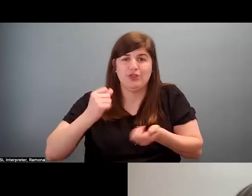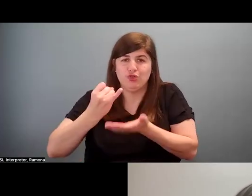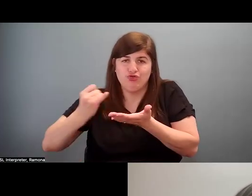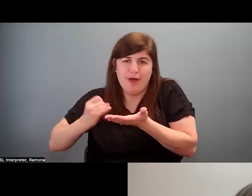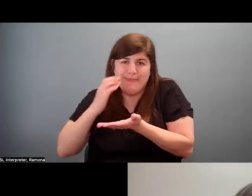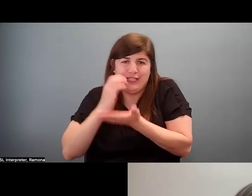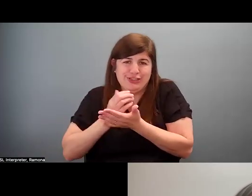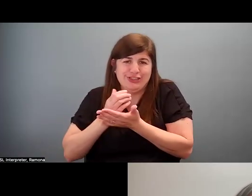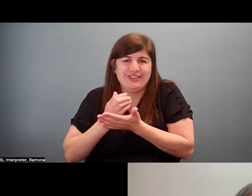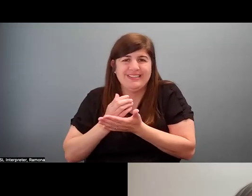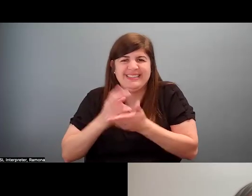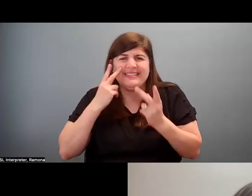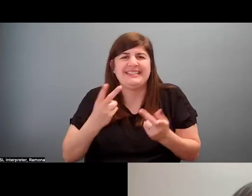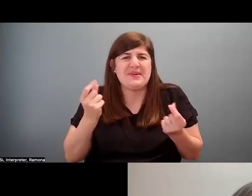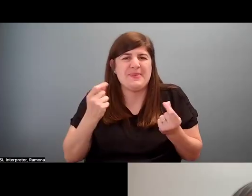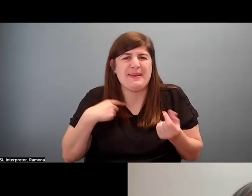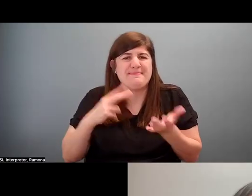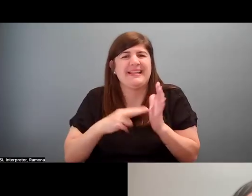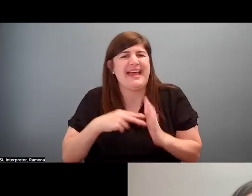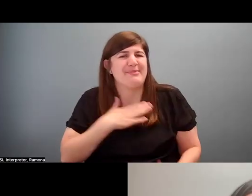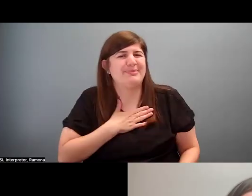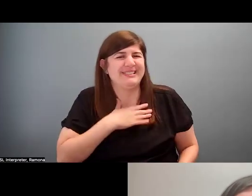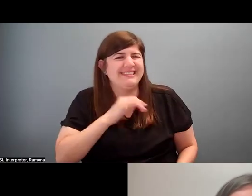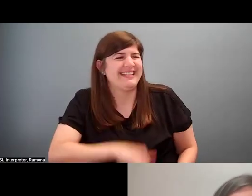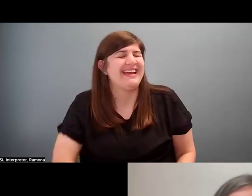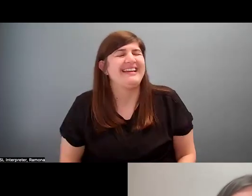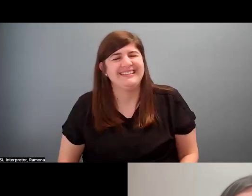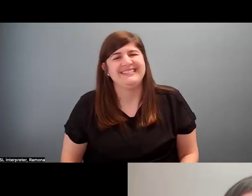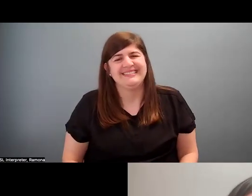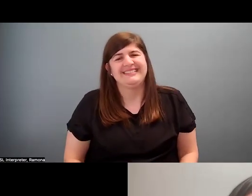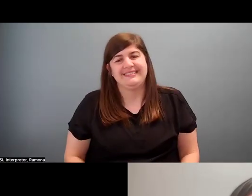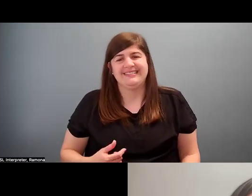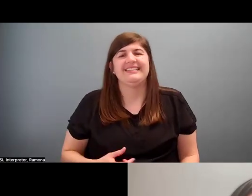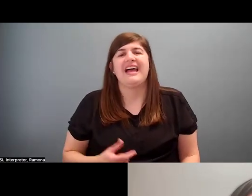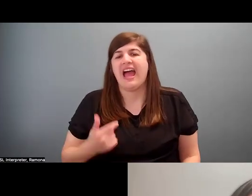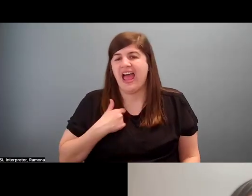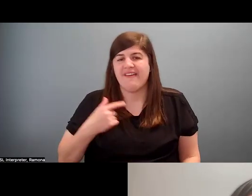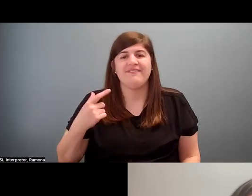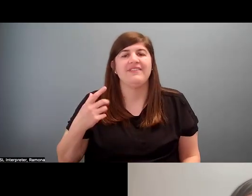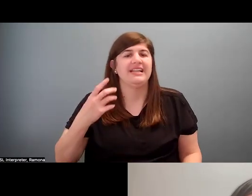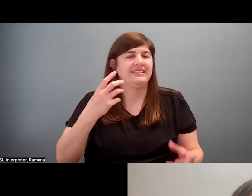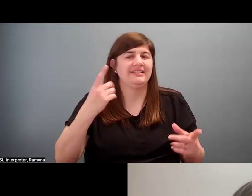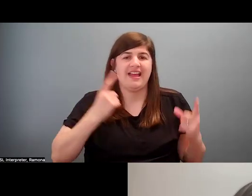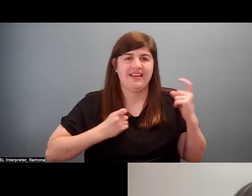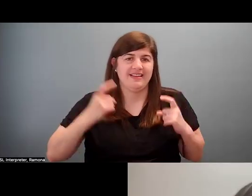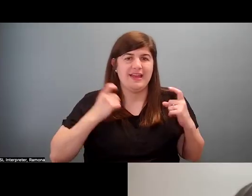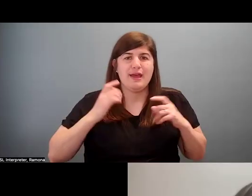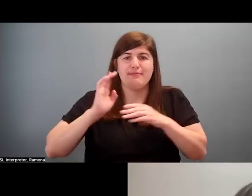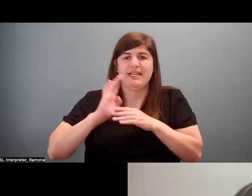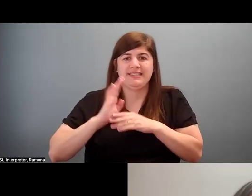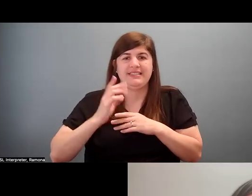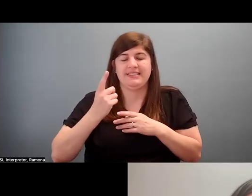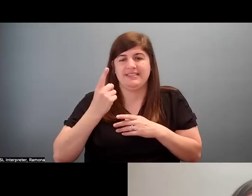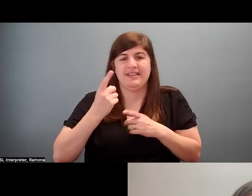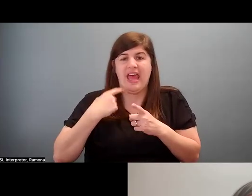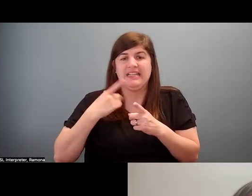talk so you can see what the heck we're talking I about. I appreciate that. I don't Um, think my 'Cause explanation is too. I've gotten the business end of one of those a